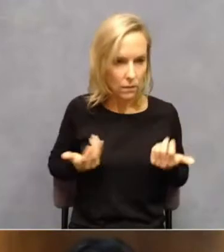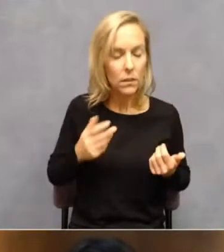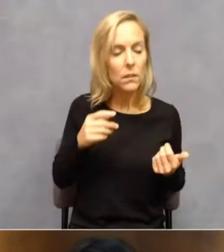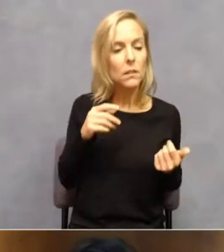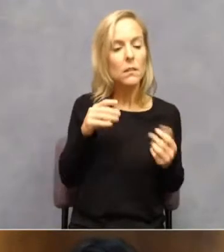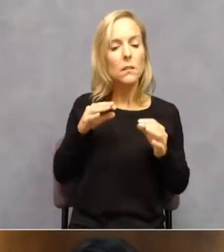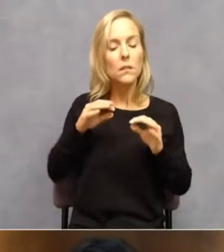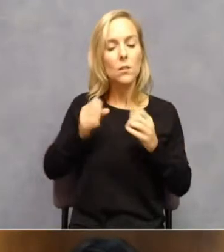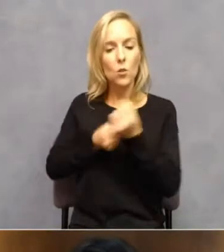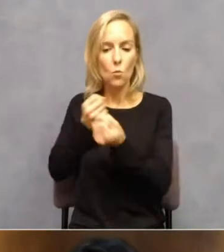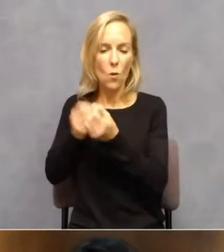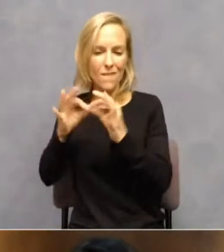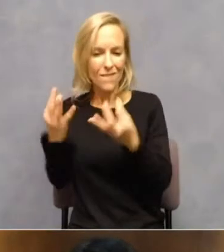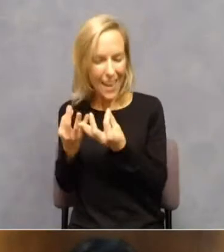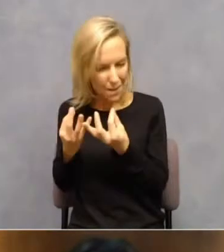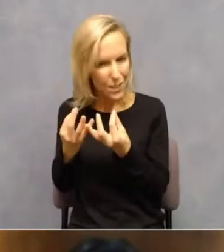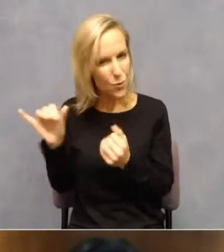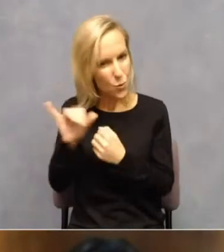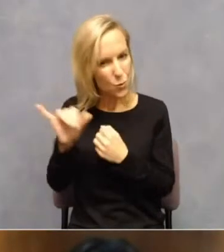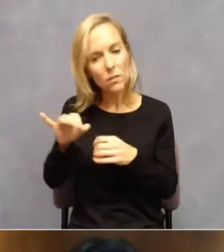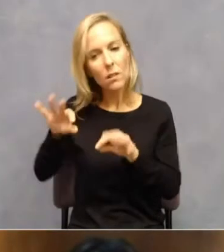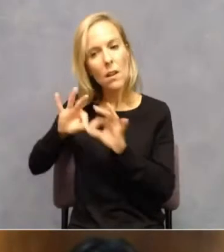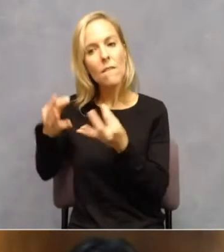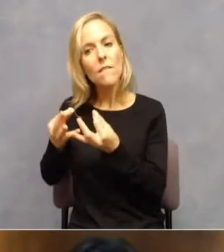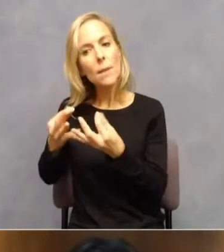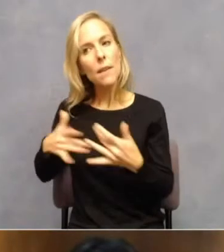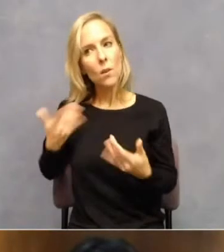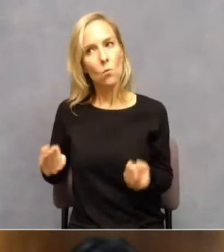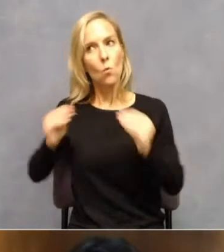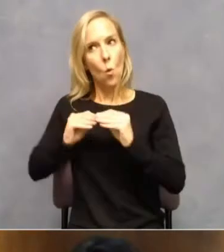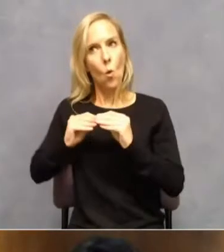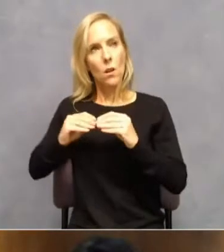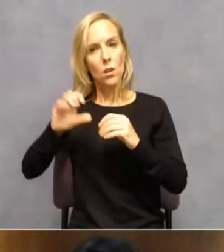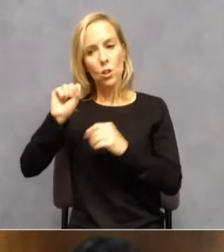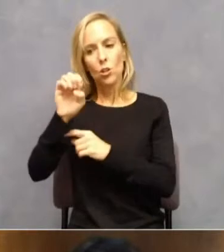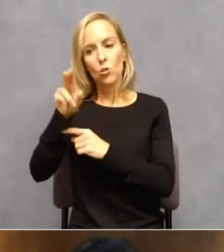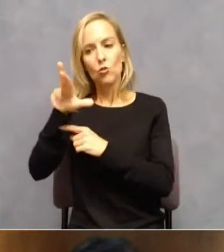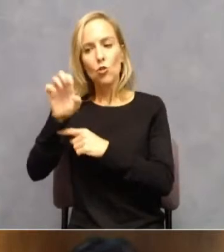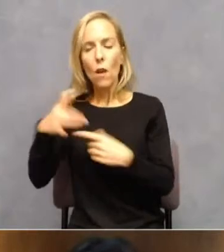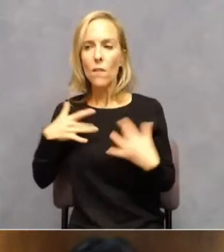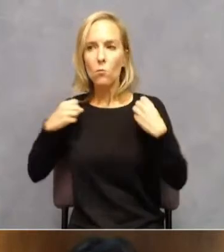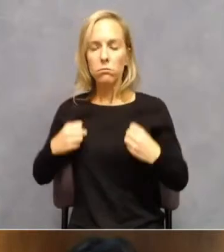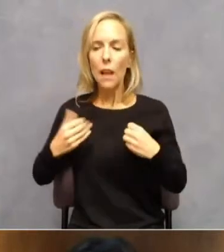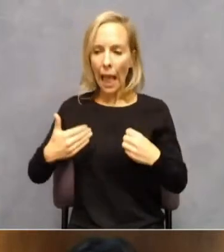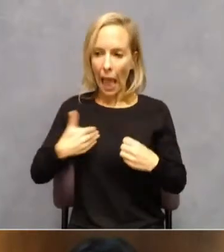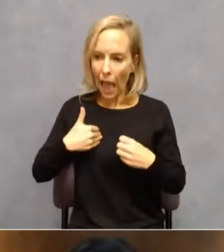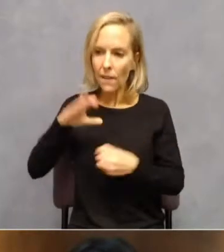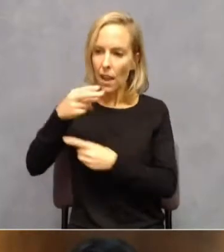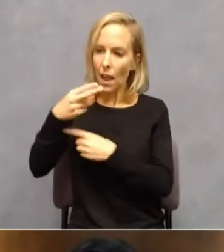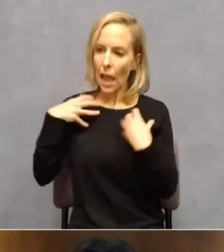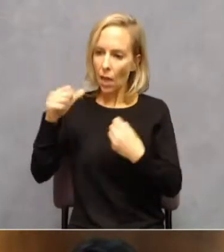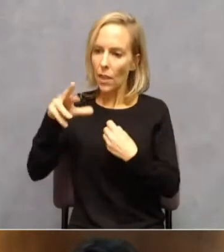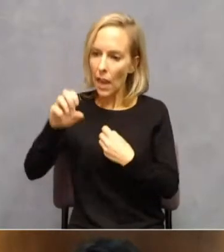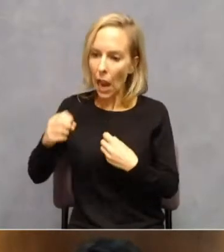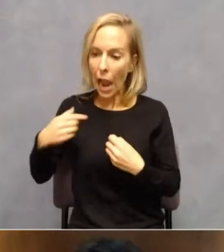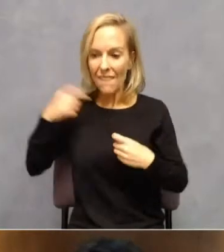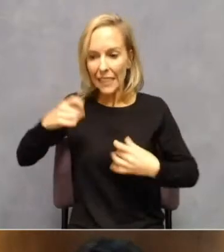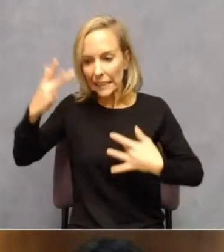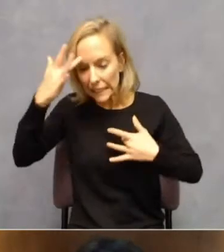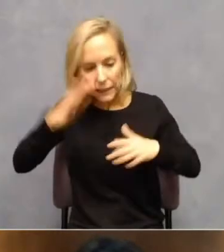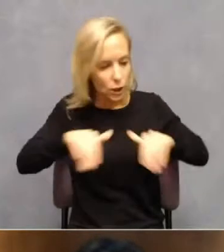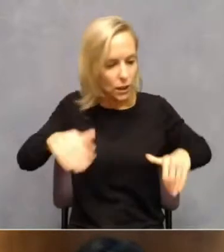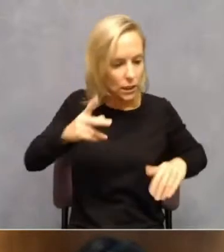makes our families feel more secure because they know that they have health care and they can see a doctor when they need to. It certainly reduces